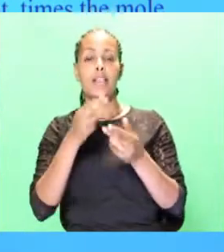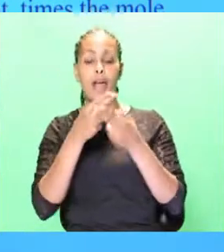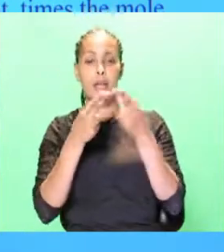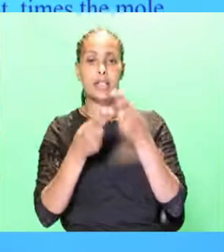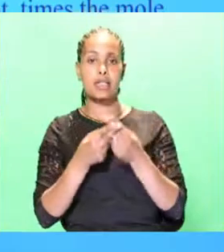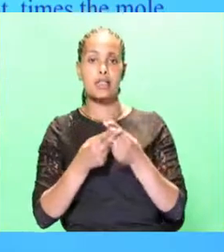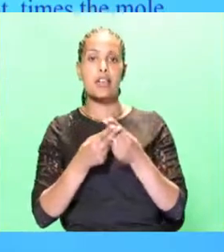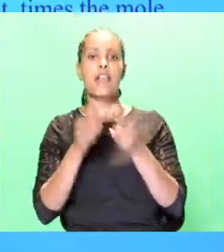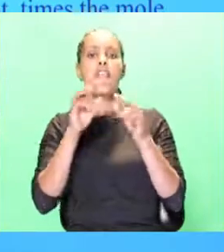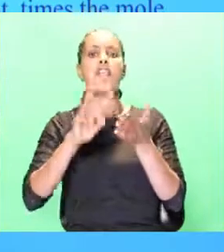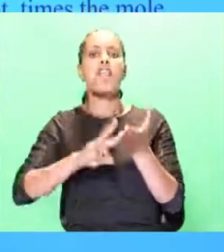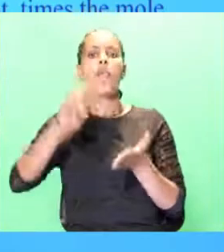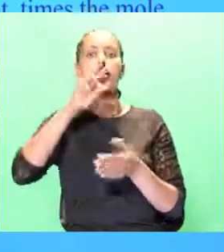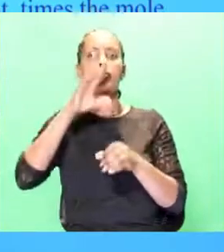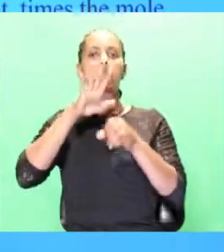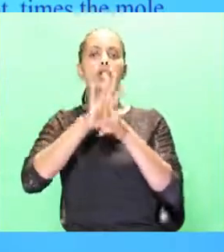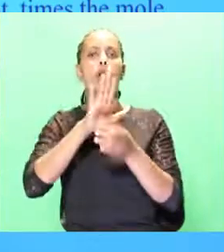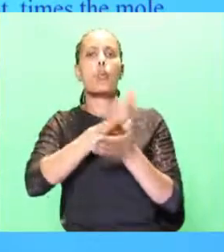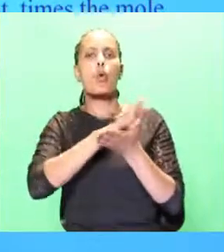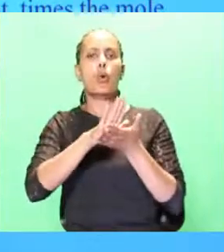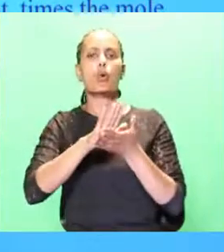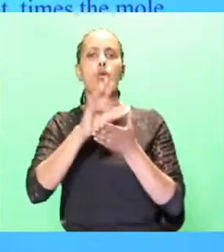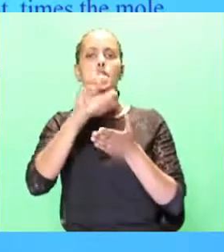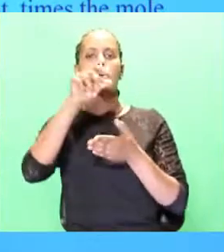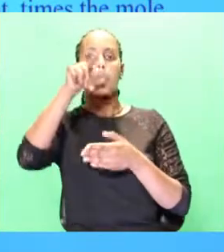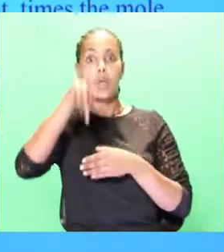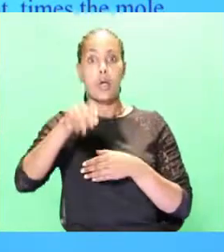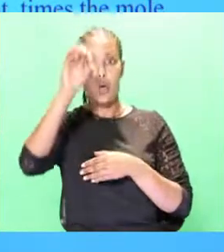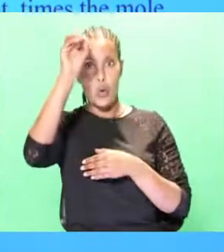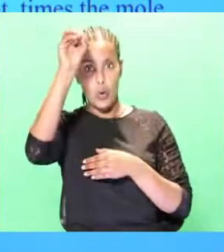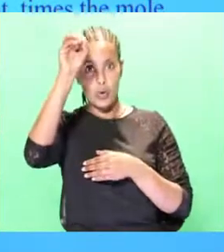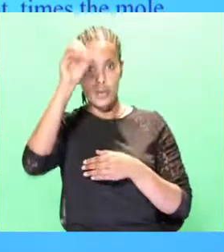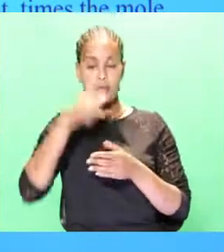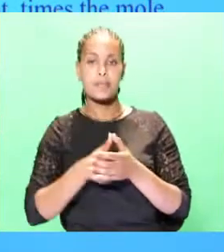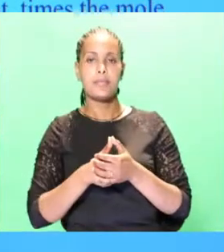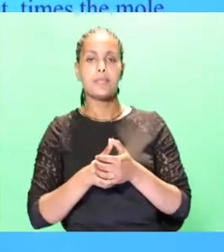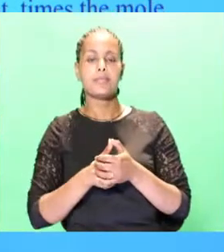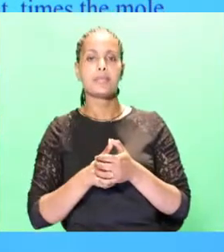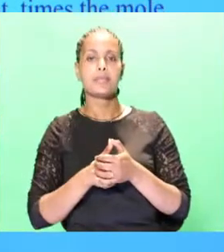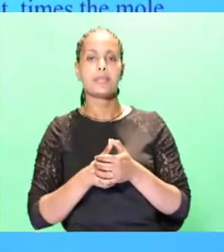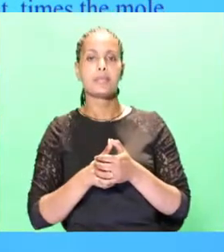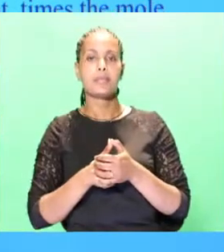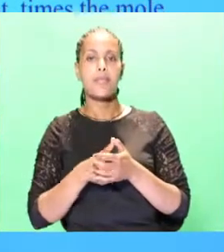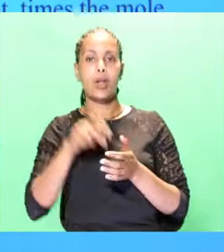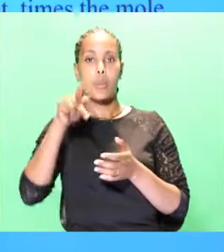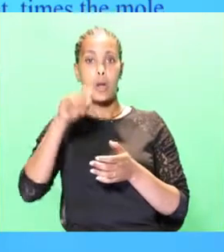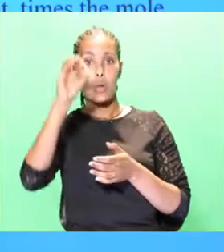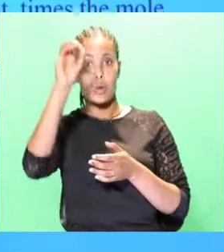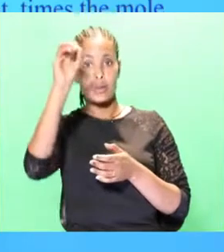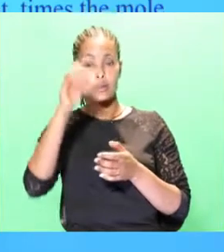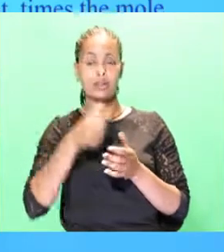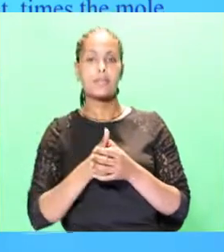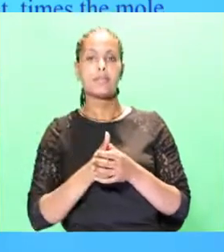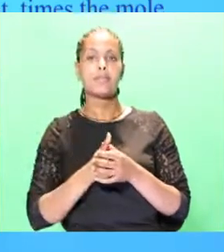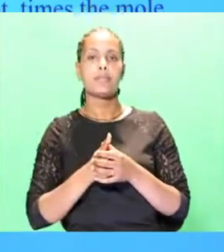times vapor pressure of pure solvent, P naught of the solvent. P of